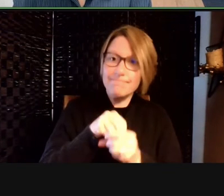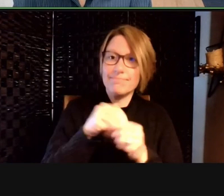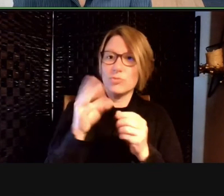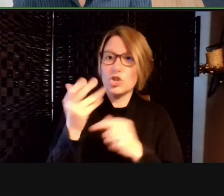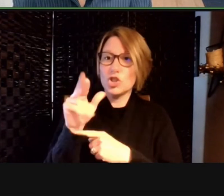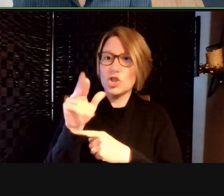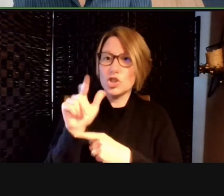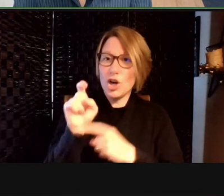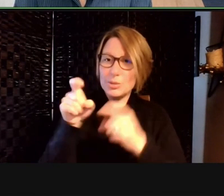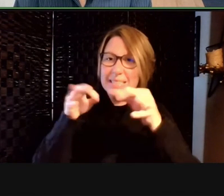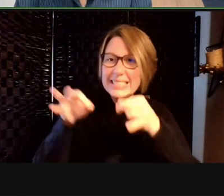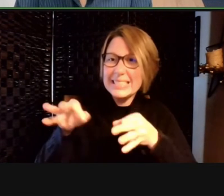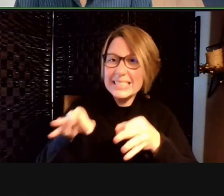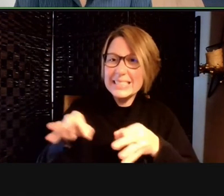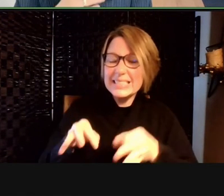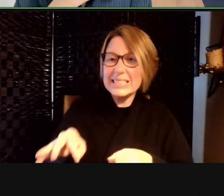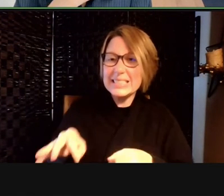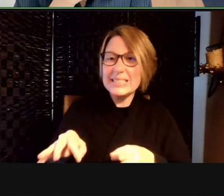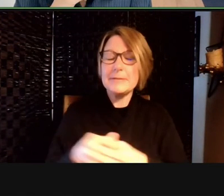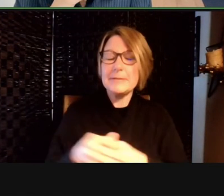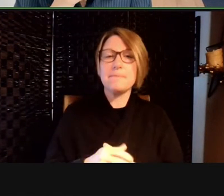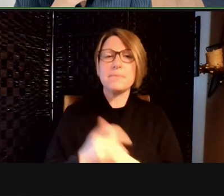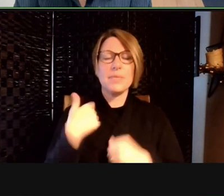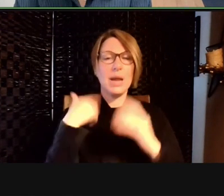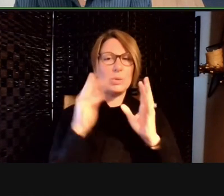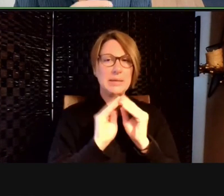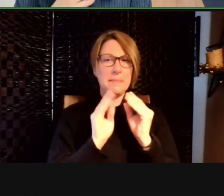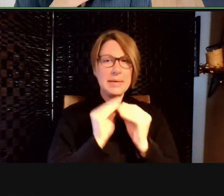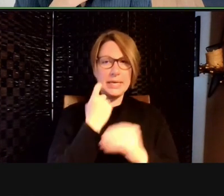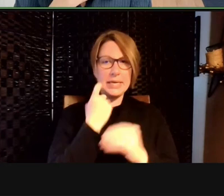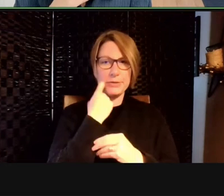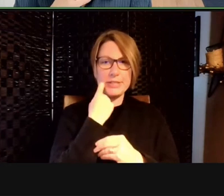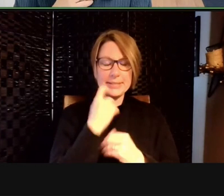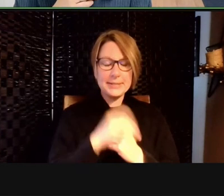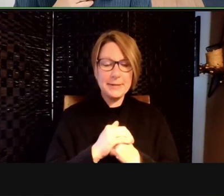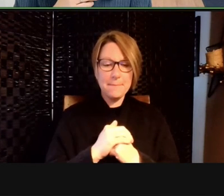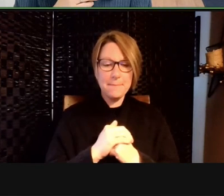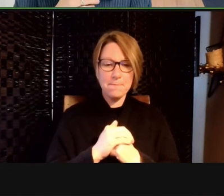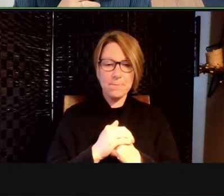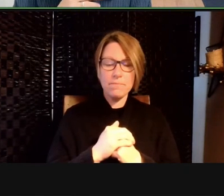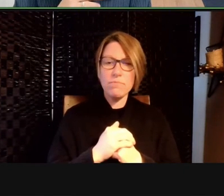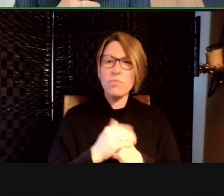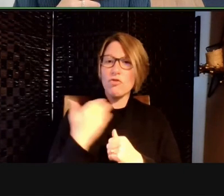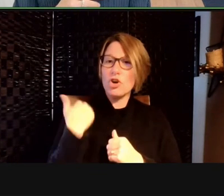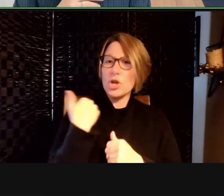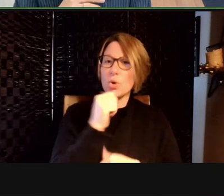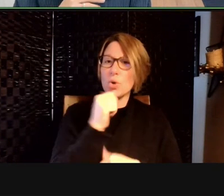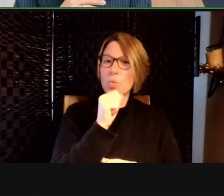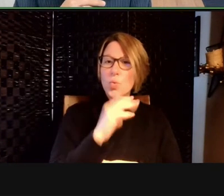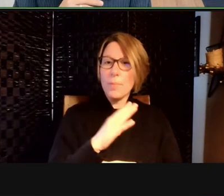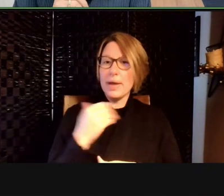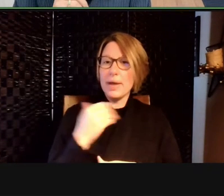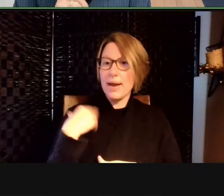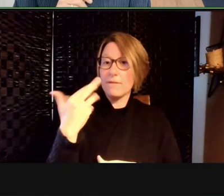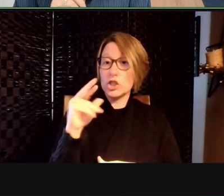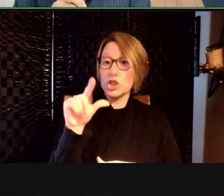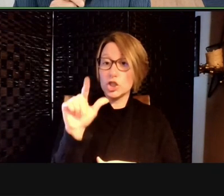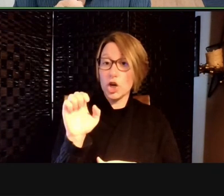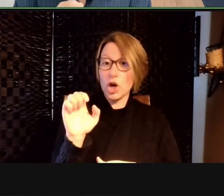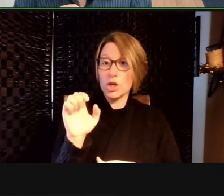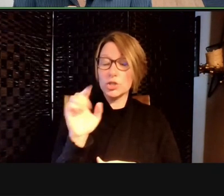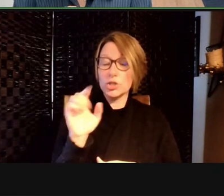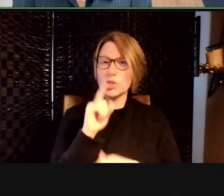a team out here for a young woman who has charge syndrome. And it was so interesting. They told